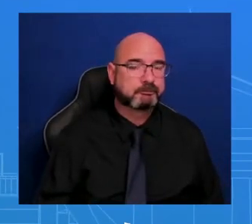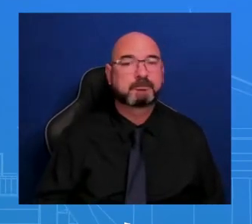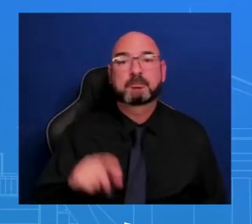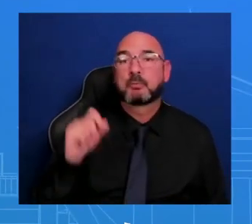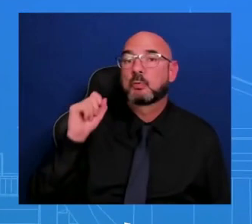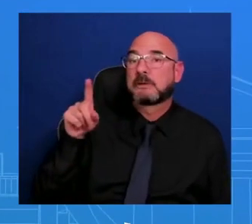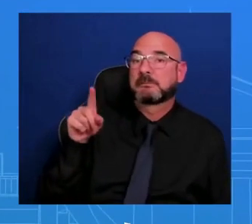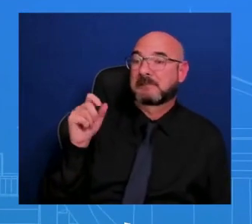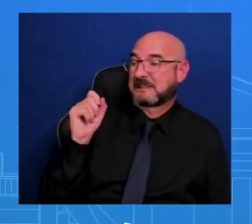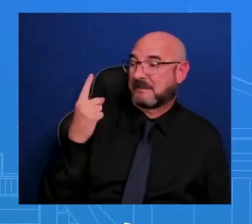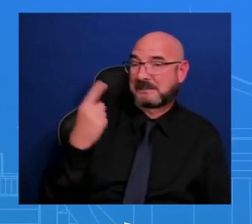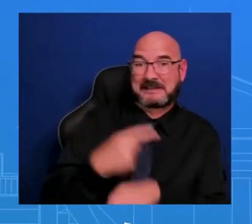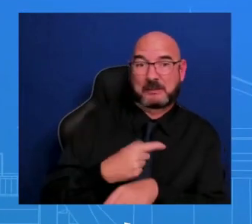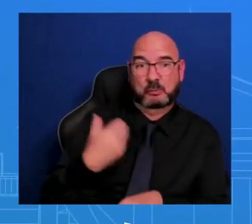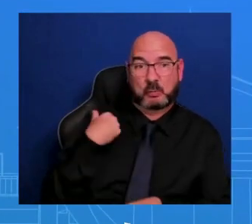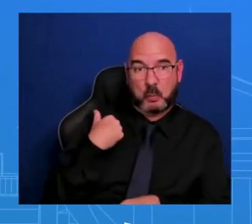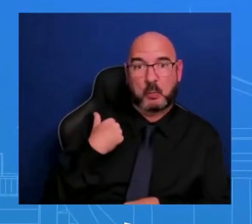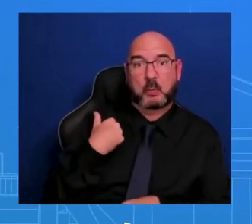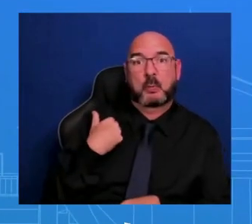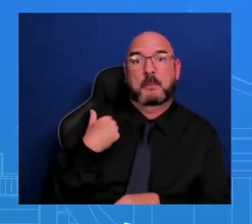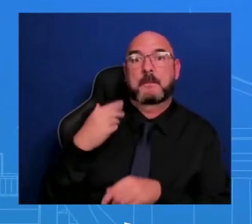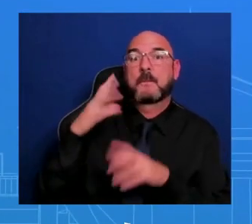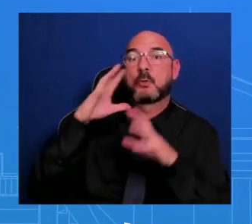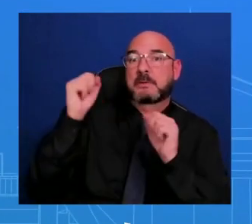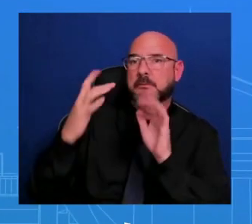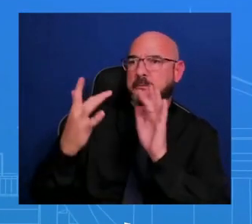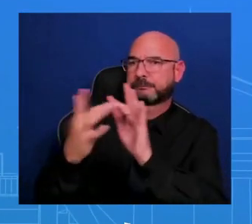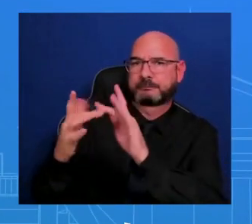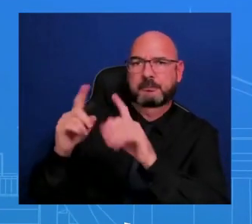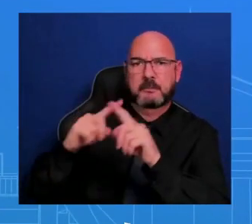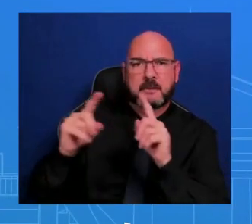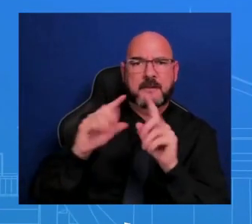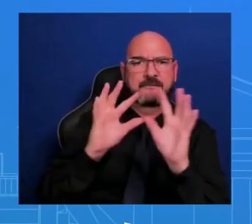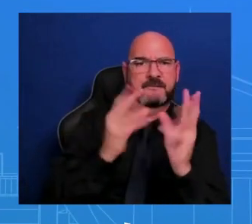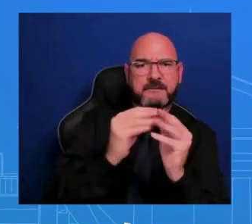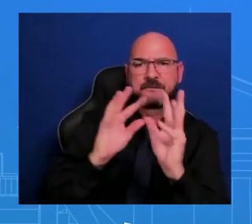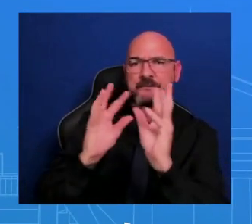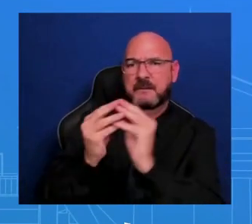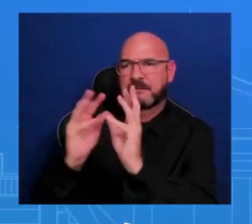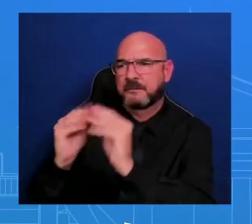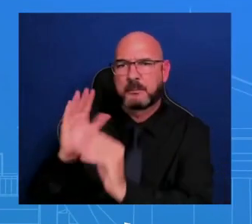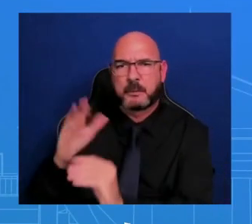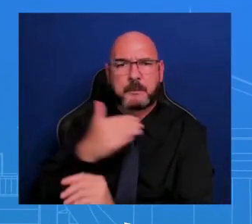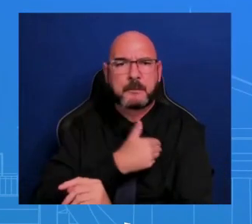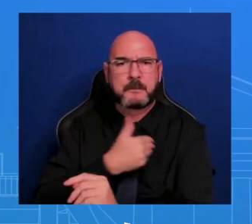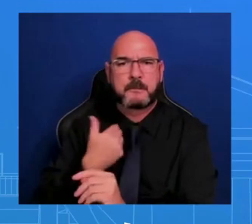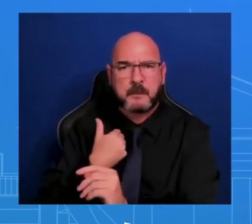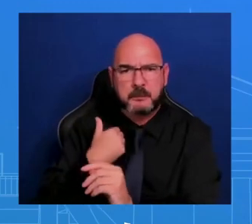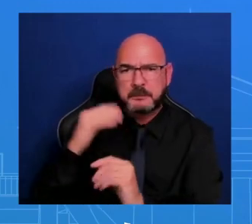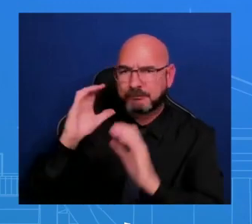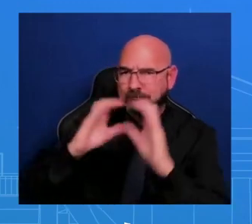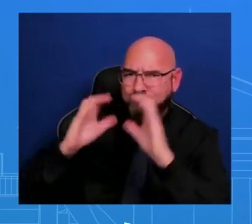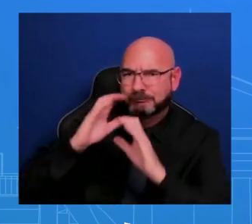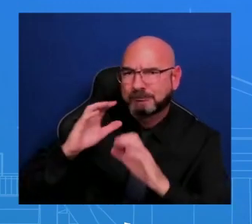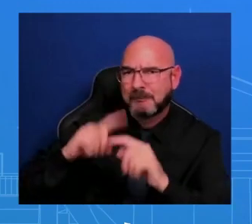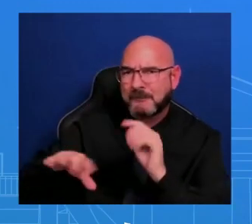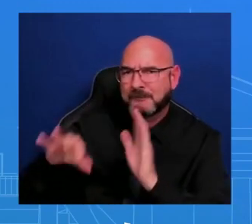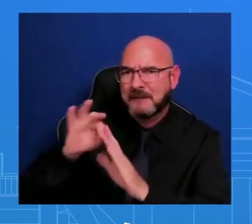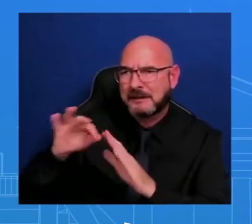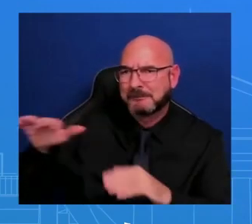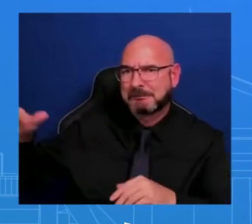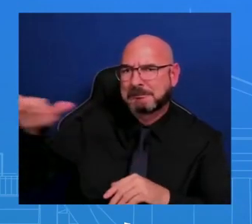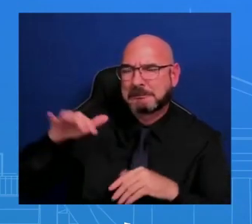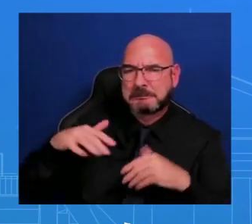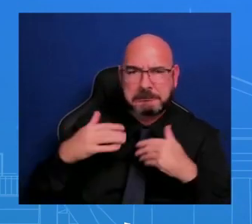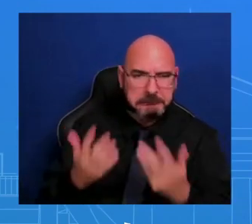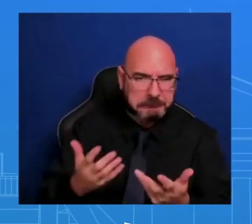for him to have another conversation with those families? And if not him, can you talk about the contact between senior White House officials and